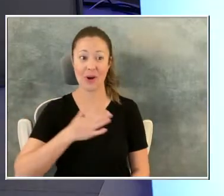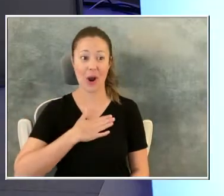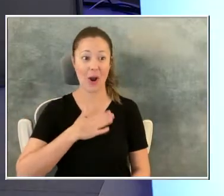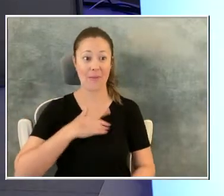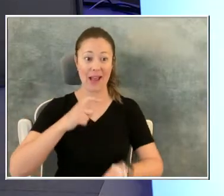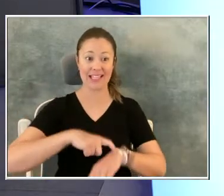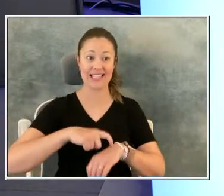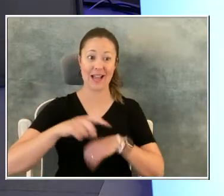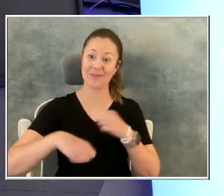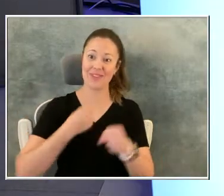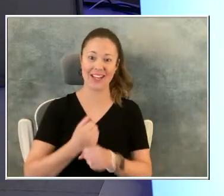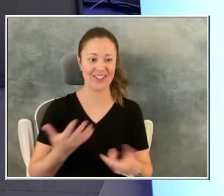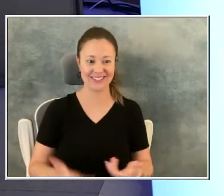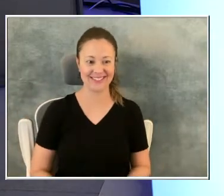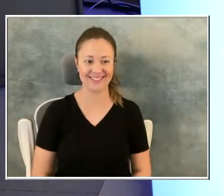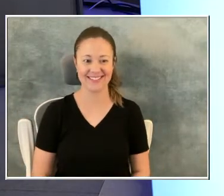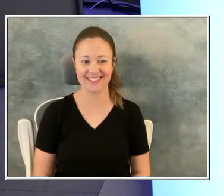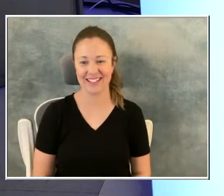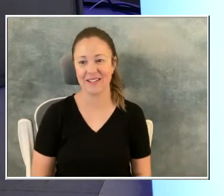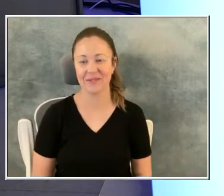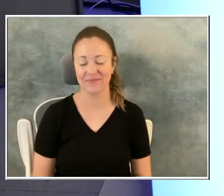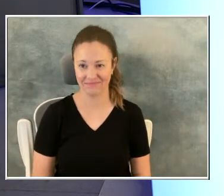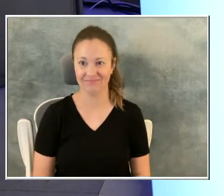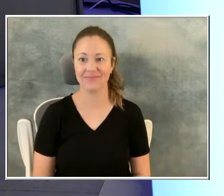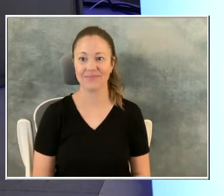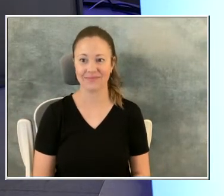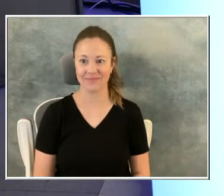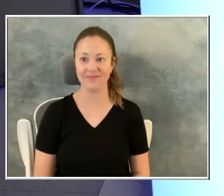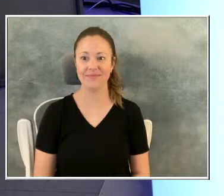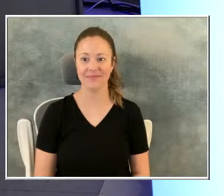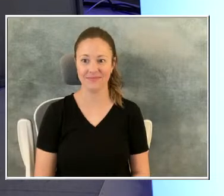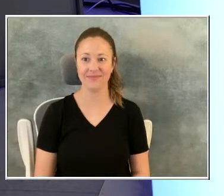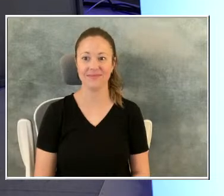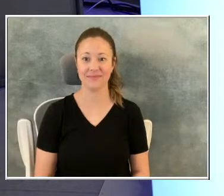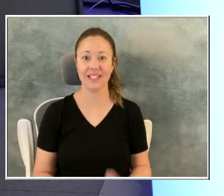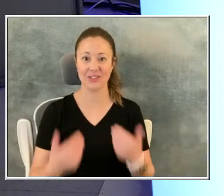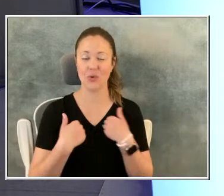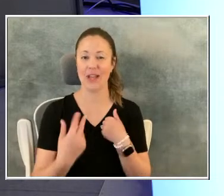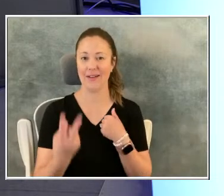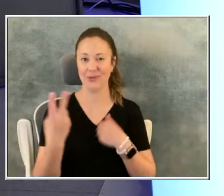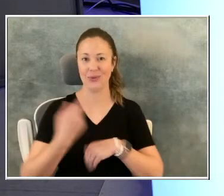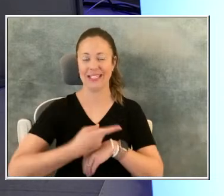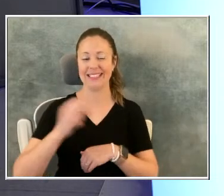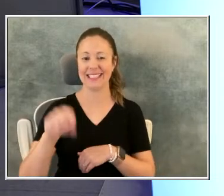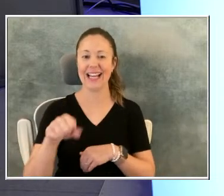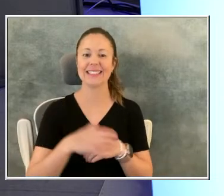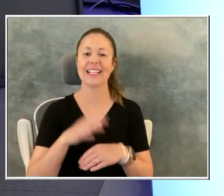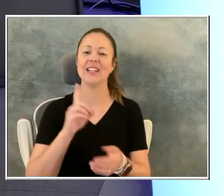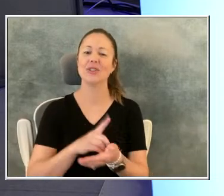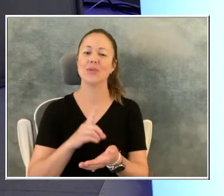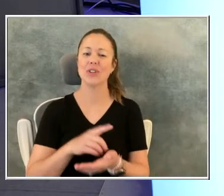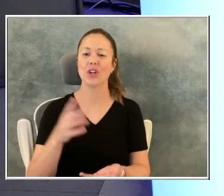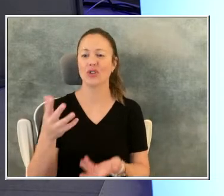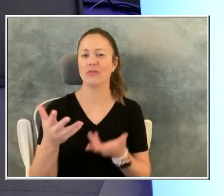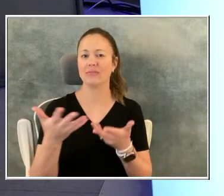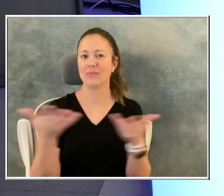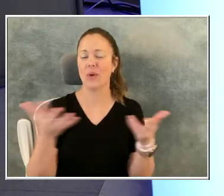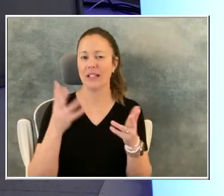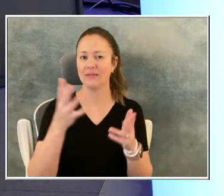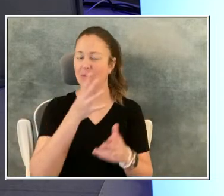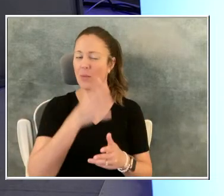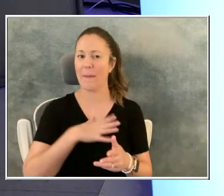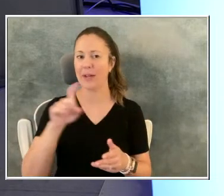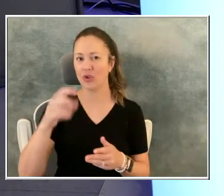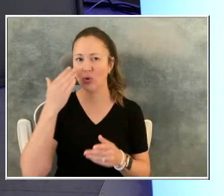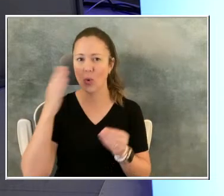I get to go to the hospital again. That's what I was going to say. You have one date on the calendar. Now you have two. Dr. Winblad, what should women know about what to do